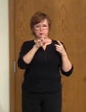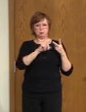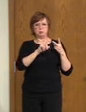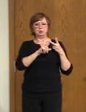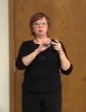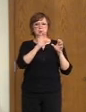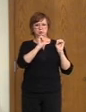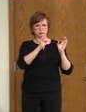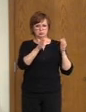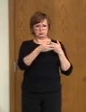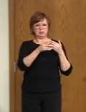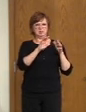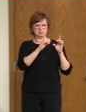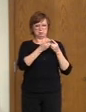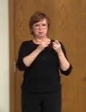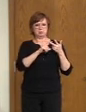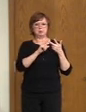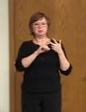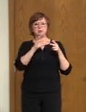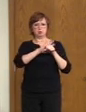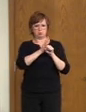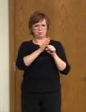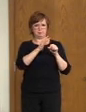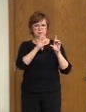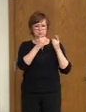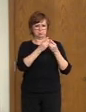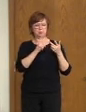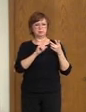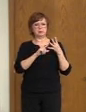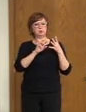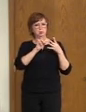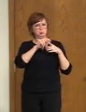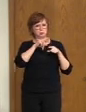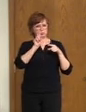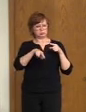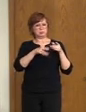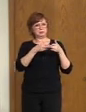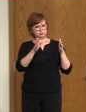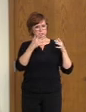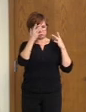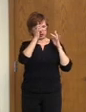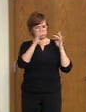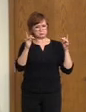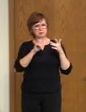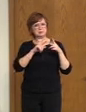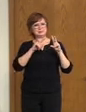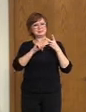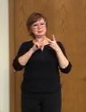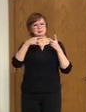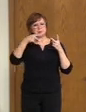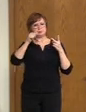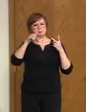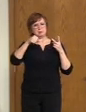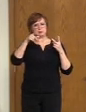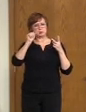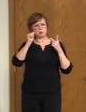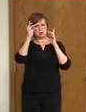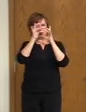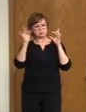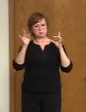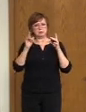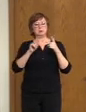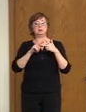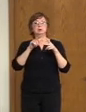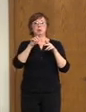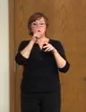units in Regina, and Pasqua Hospital, Regina General and Pasqua Hospital, as well as those individuals we have from the SHA working in our